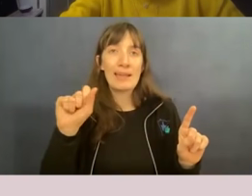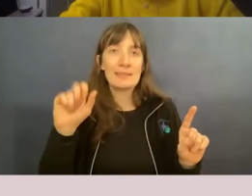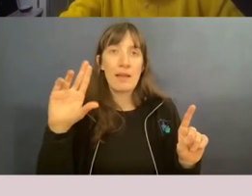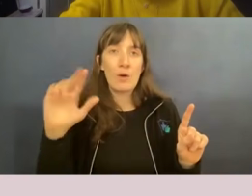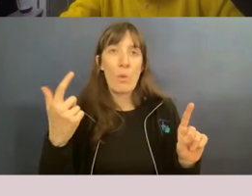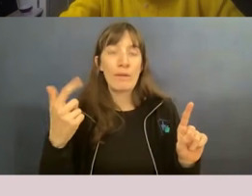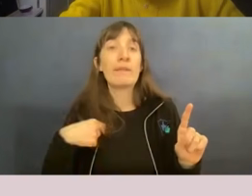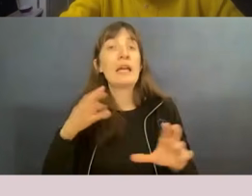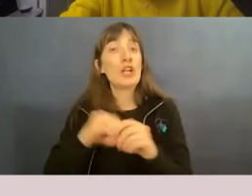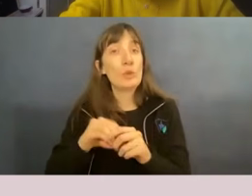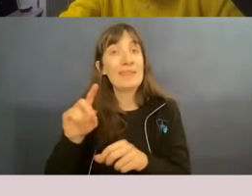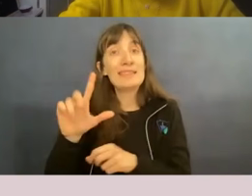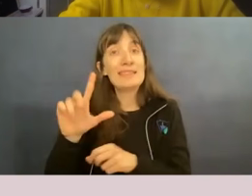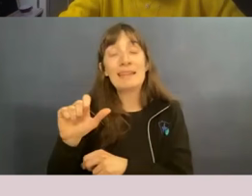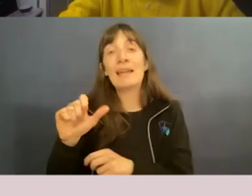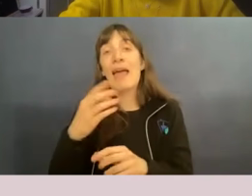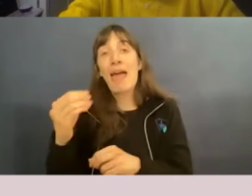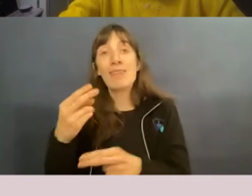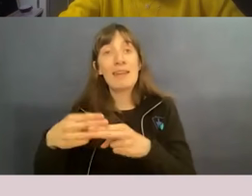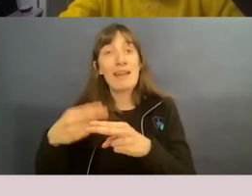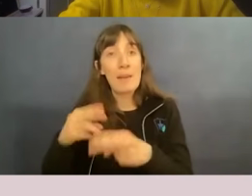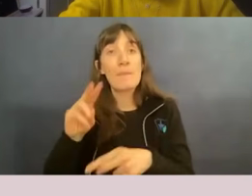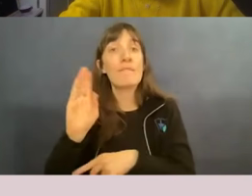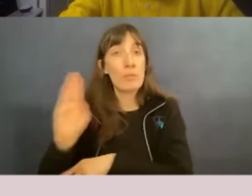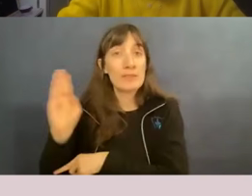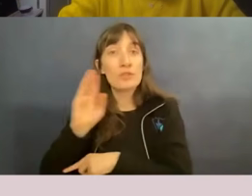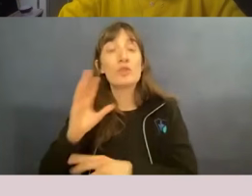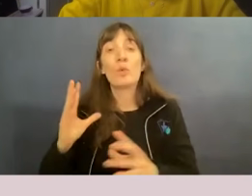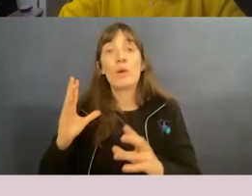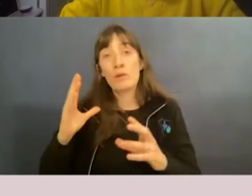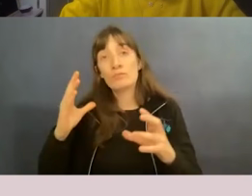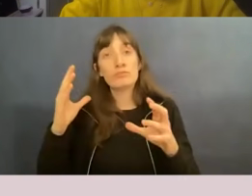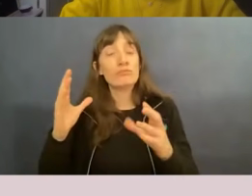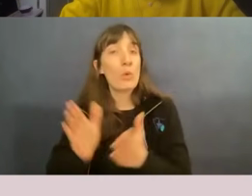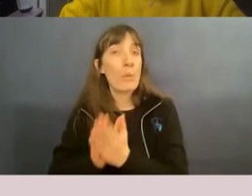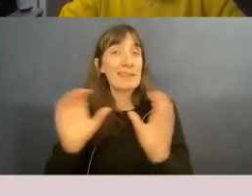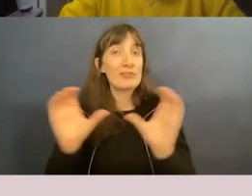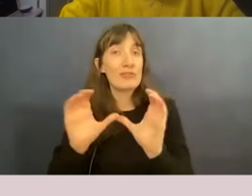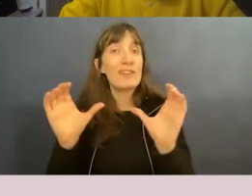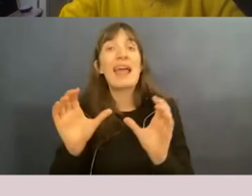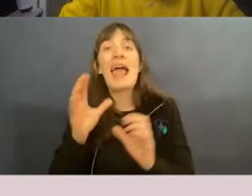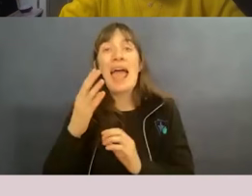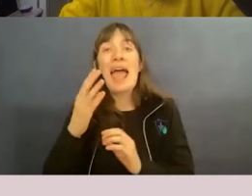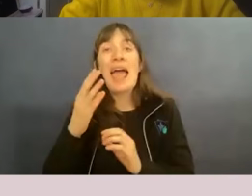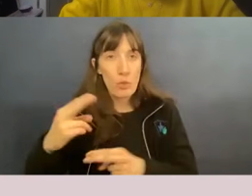dates and the name of the webinar that you're requesting the certificate for, and also your name as